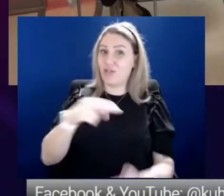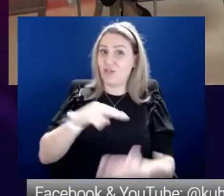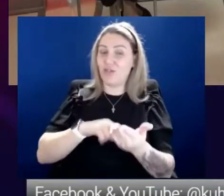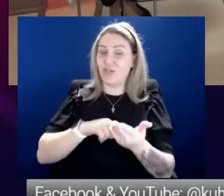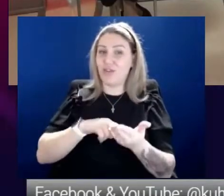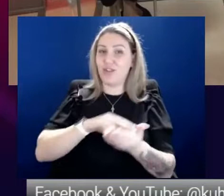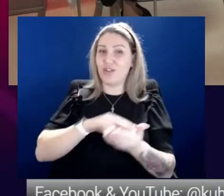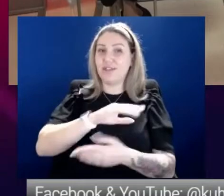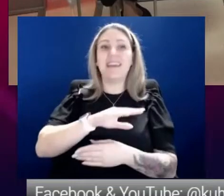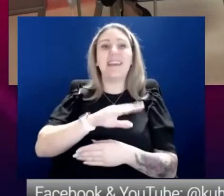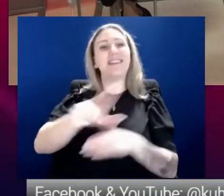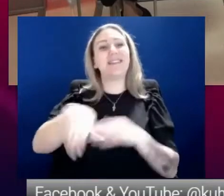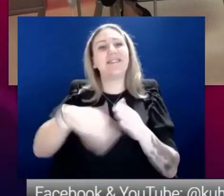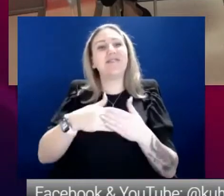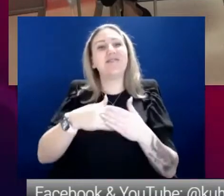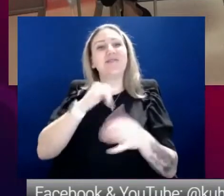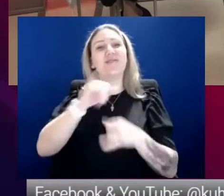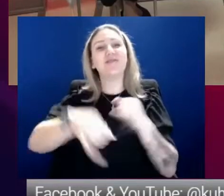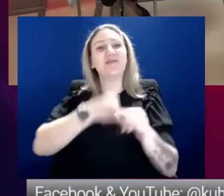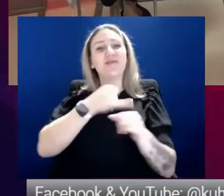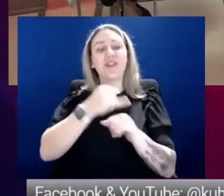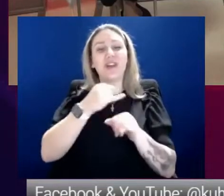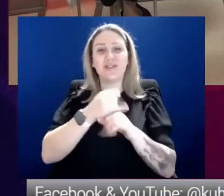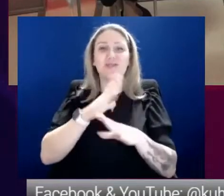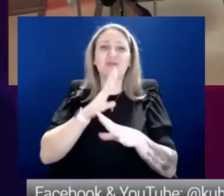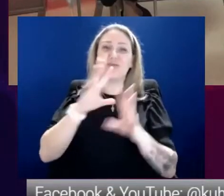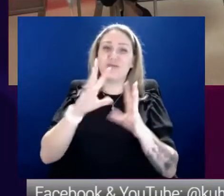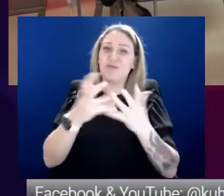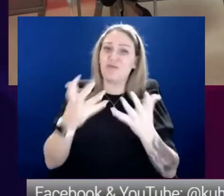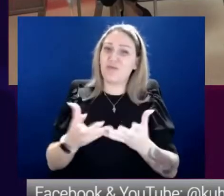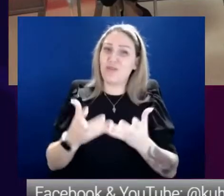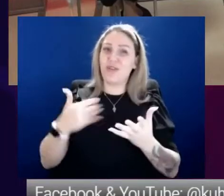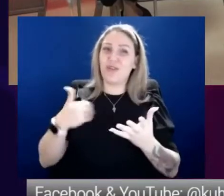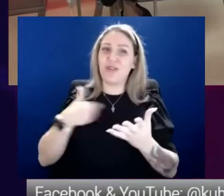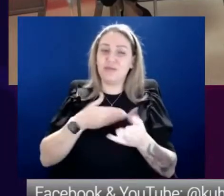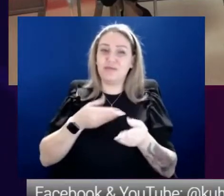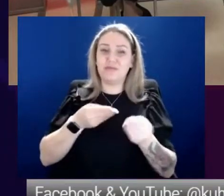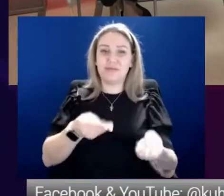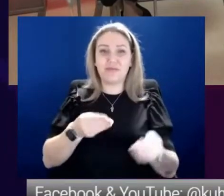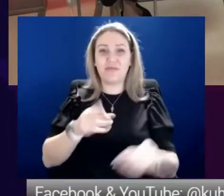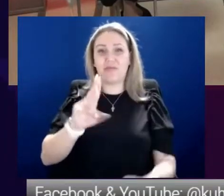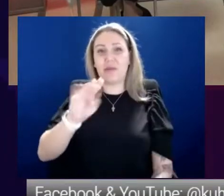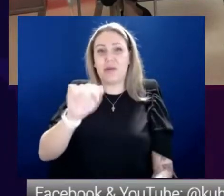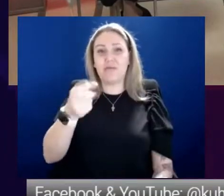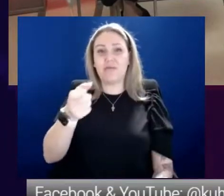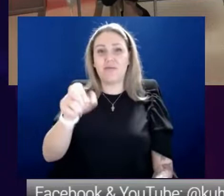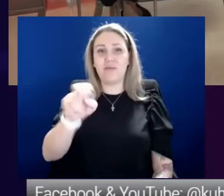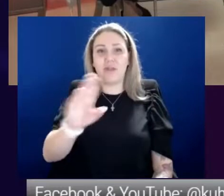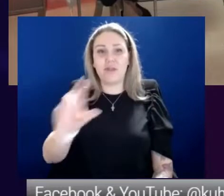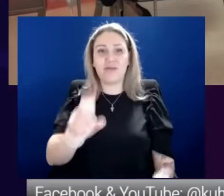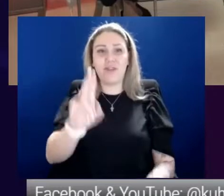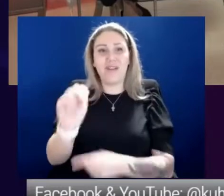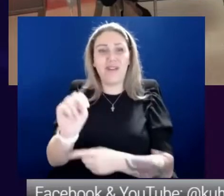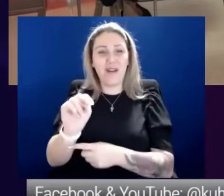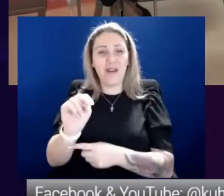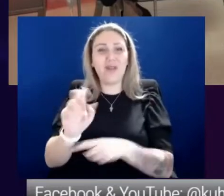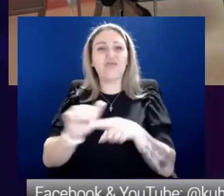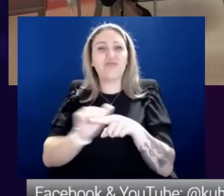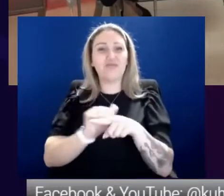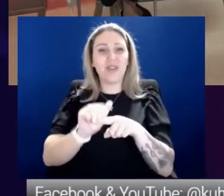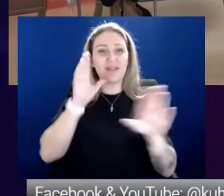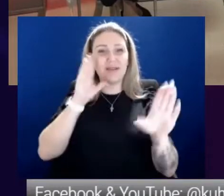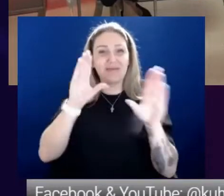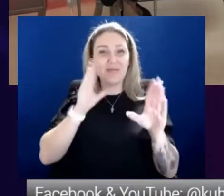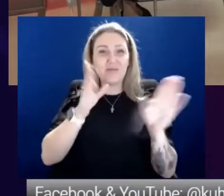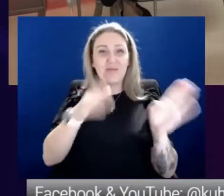lactation consultant Morgan Jackson, who runs her own lactation practice called Prepared Beginnings. Hi, Morgan. And of course, our Kansas City